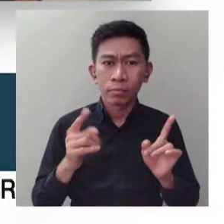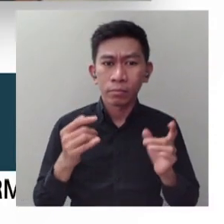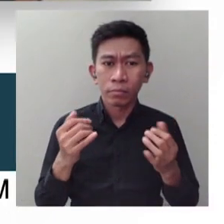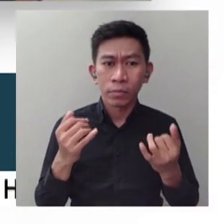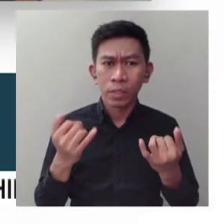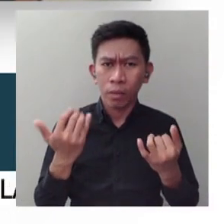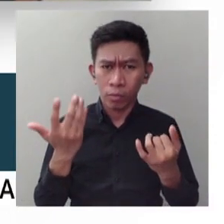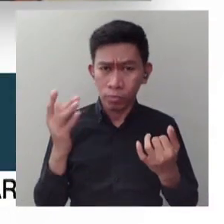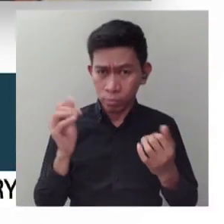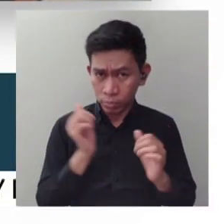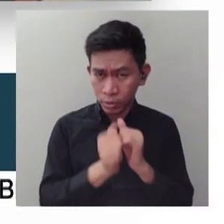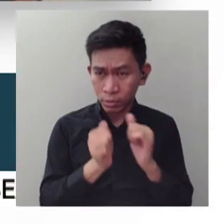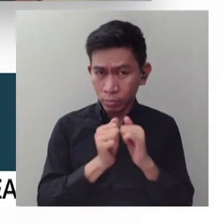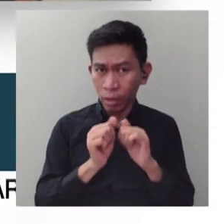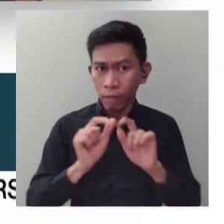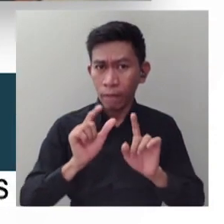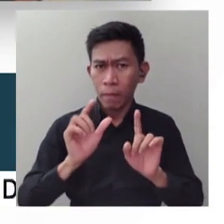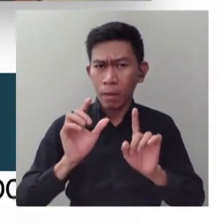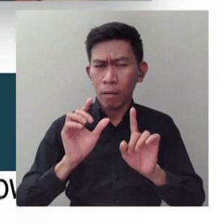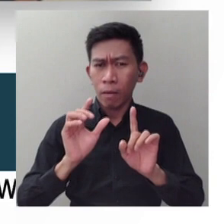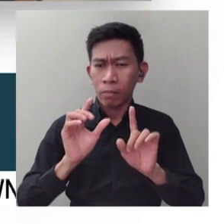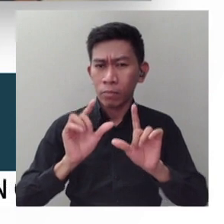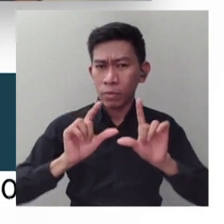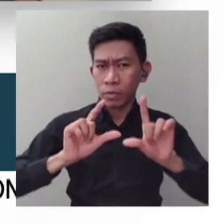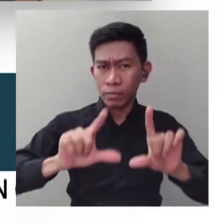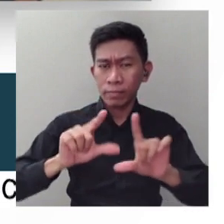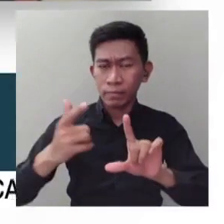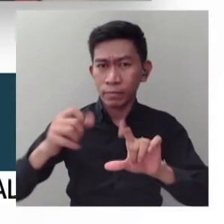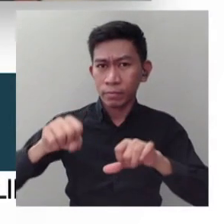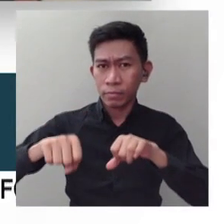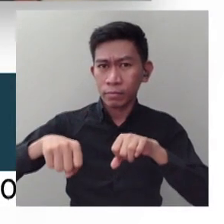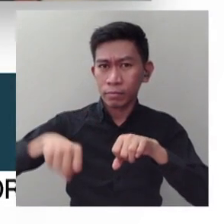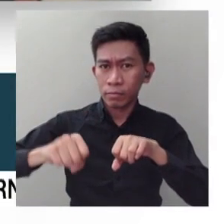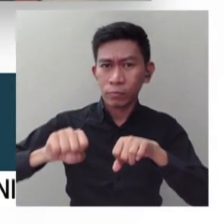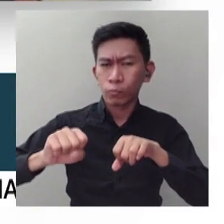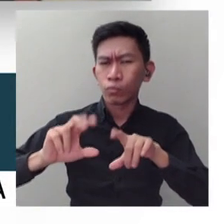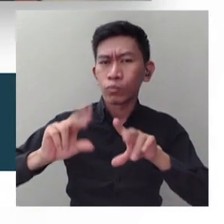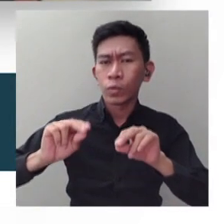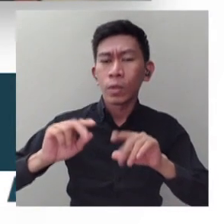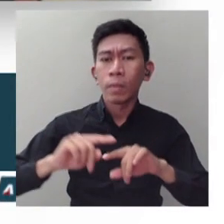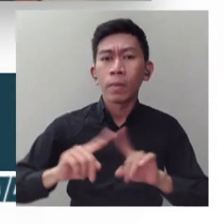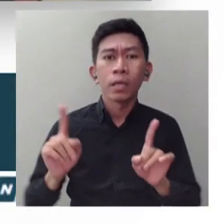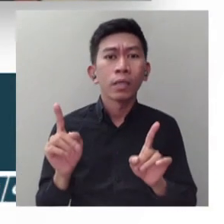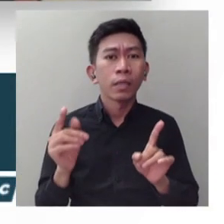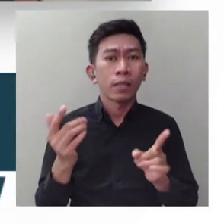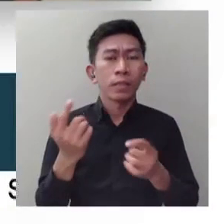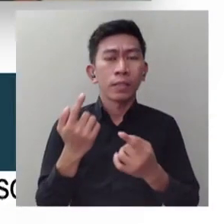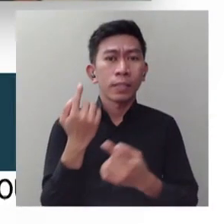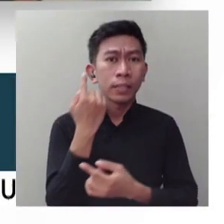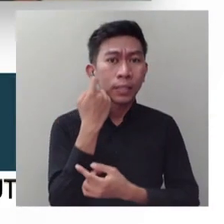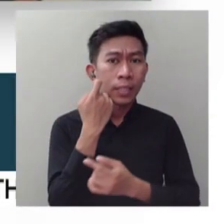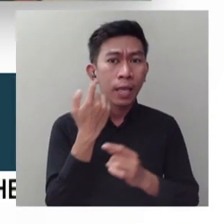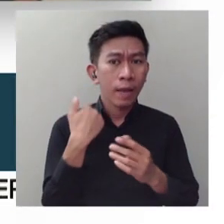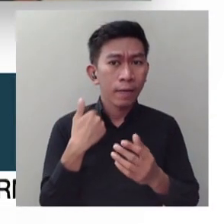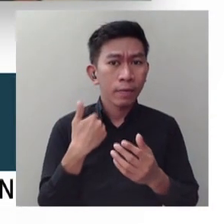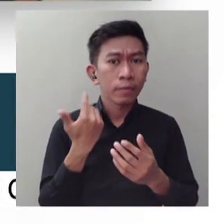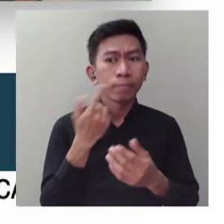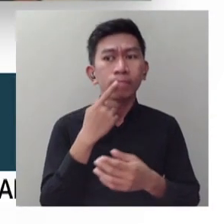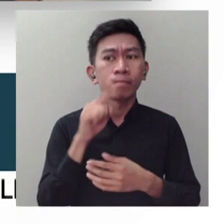po about a month ago, ipinag-utos ko na po na aralin yung pag-share po ng